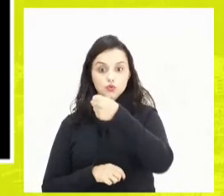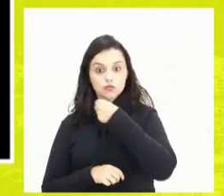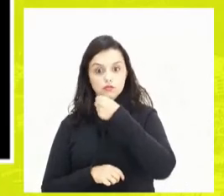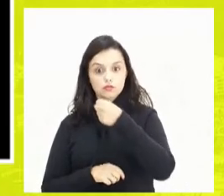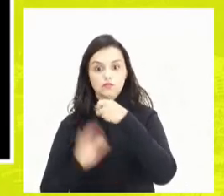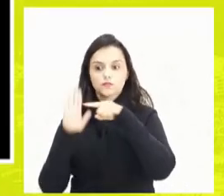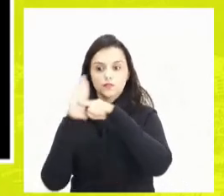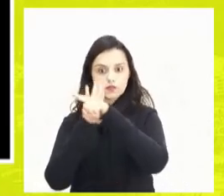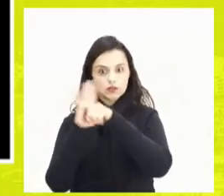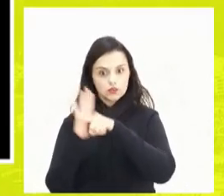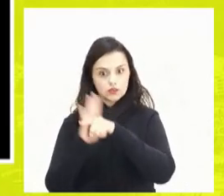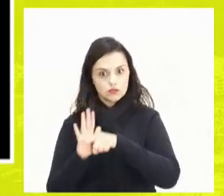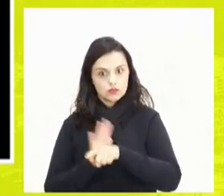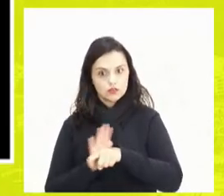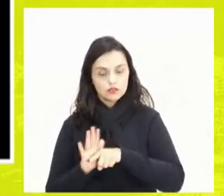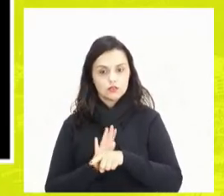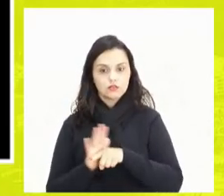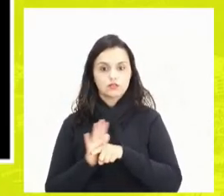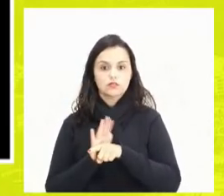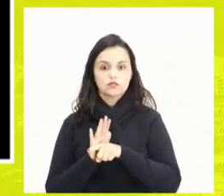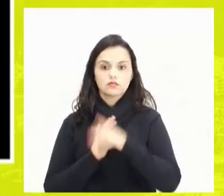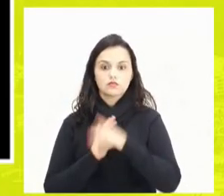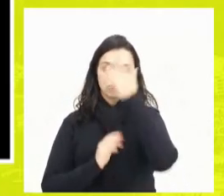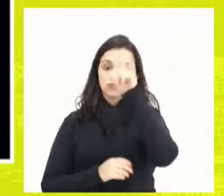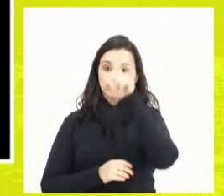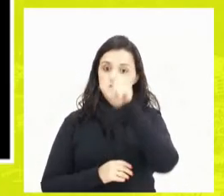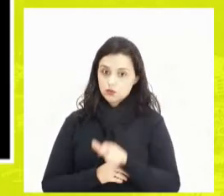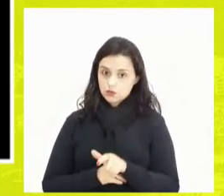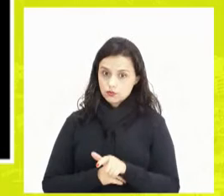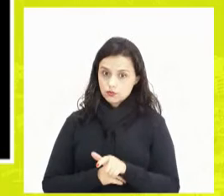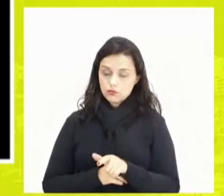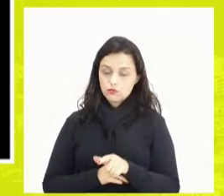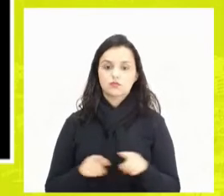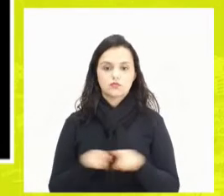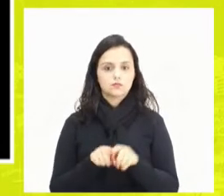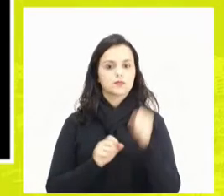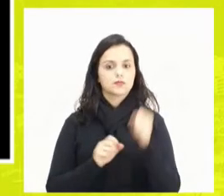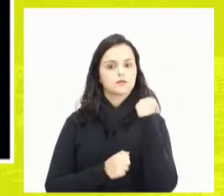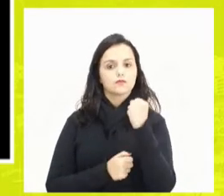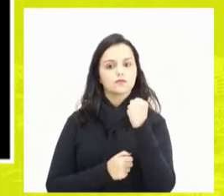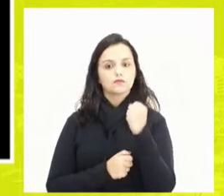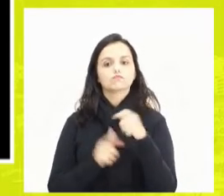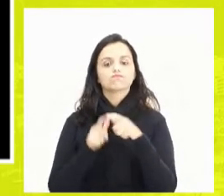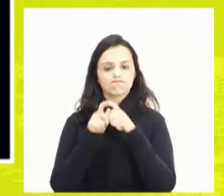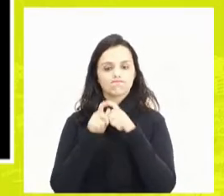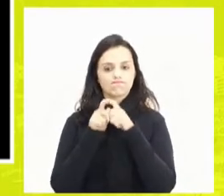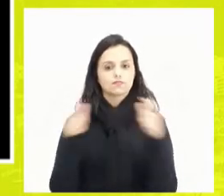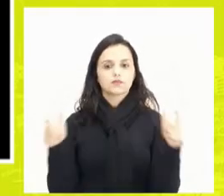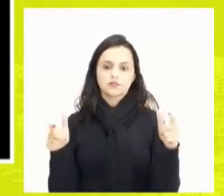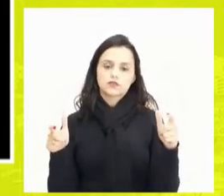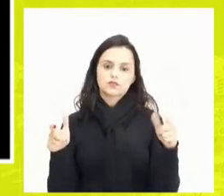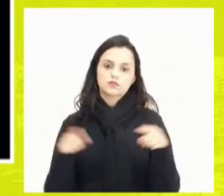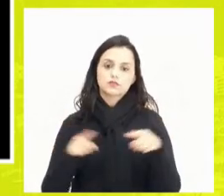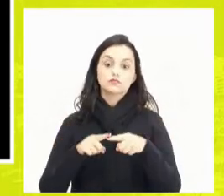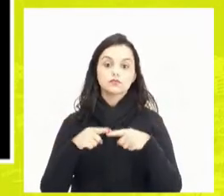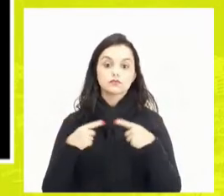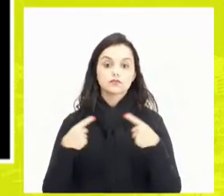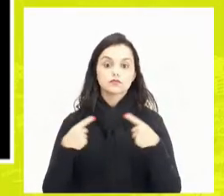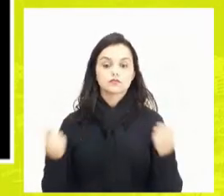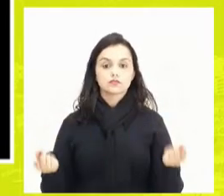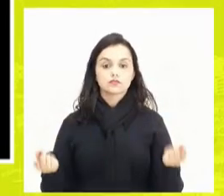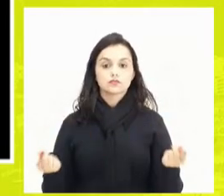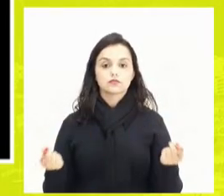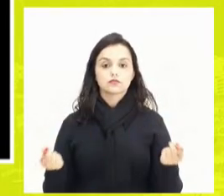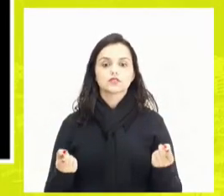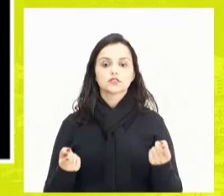uh check the journalism of checking you know done by human beings is powerful